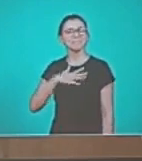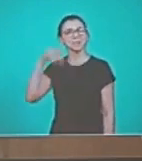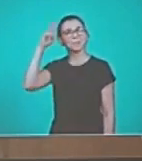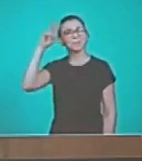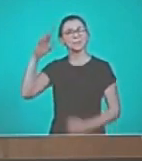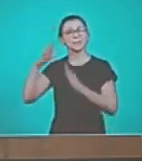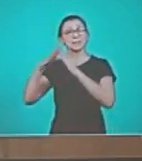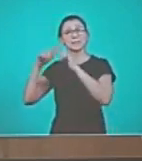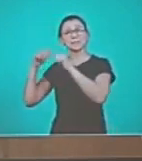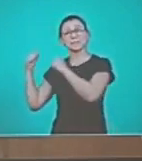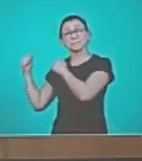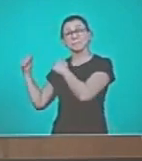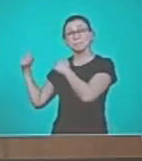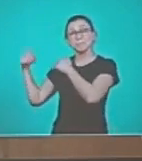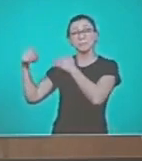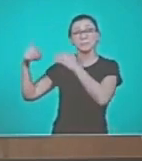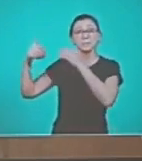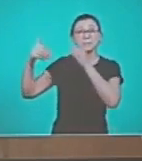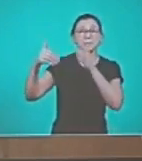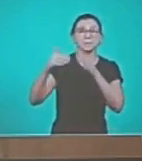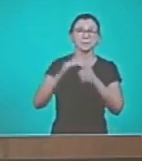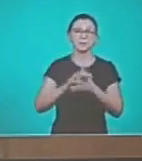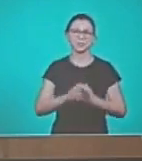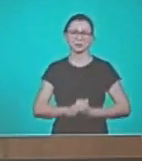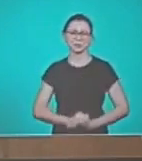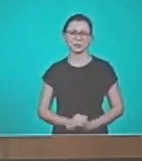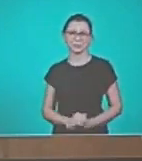the primitive church, the church in Rome,